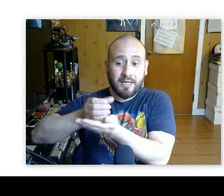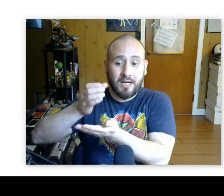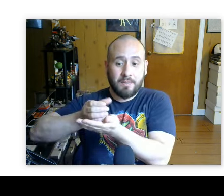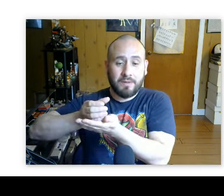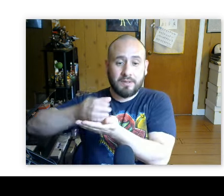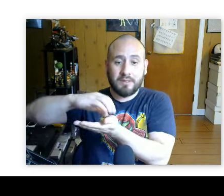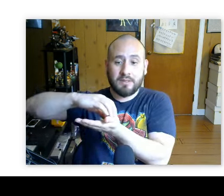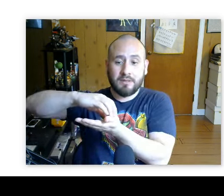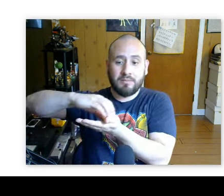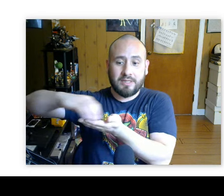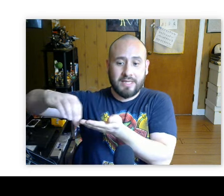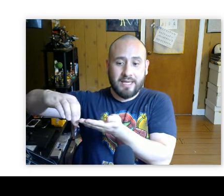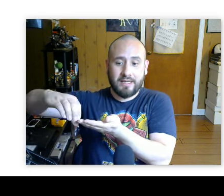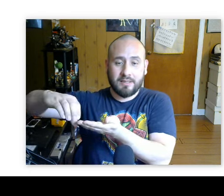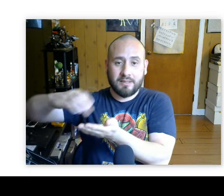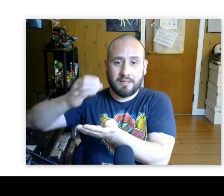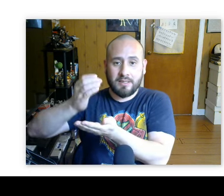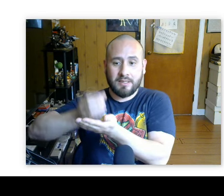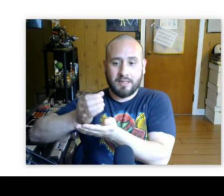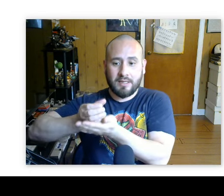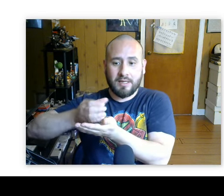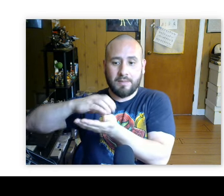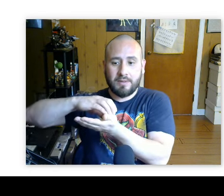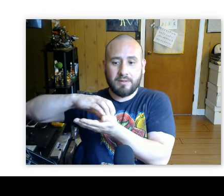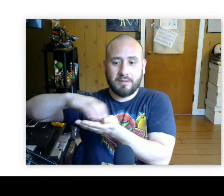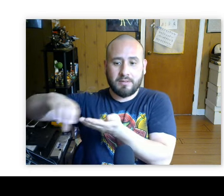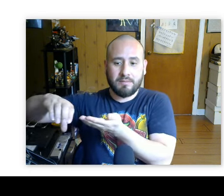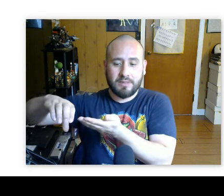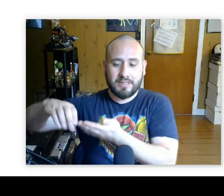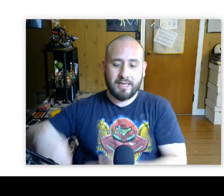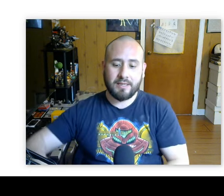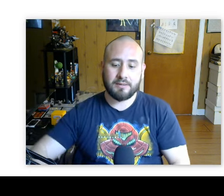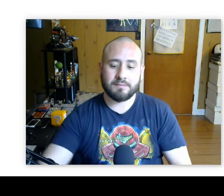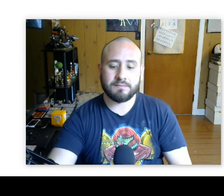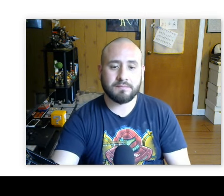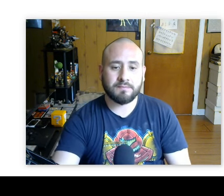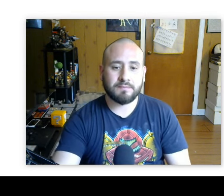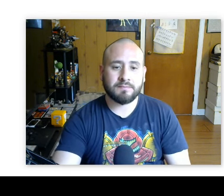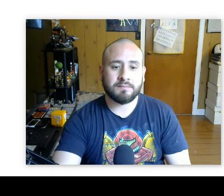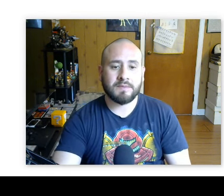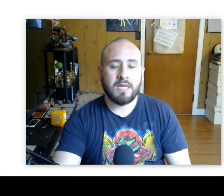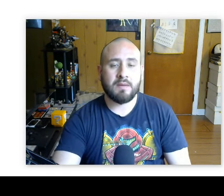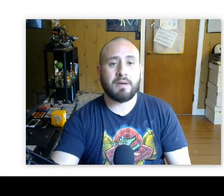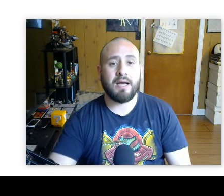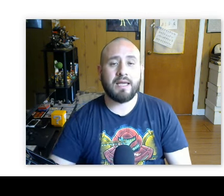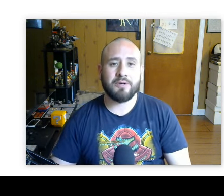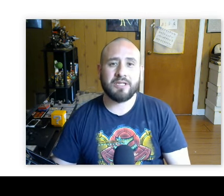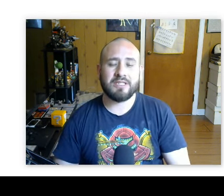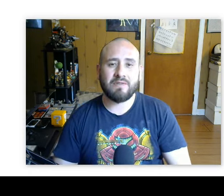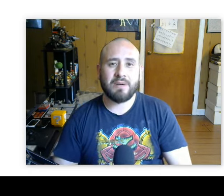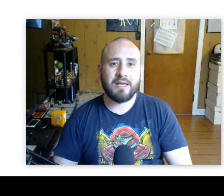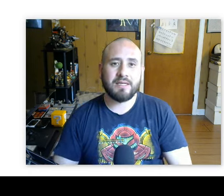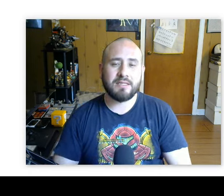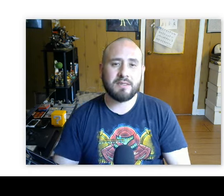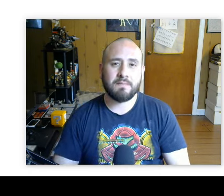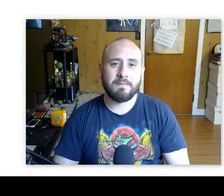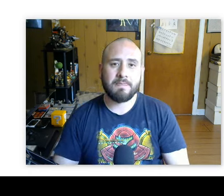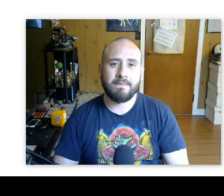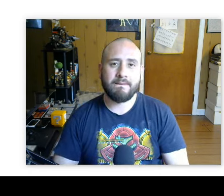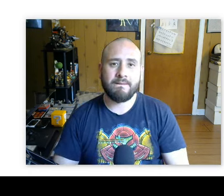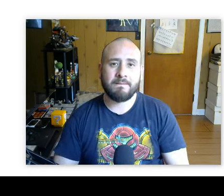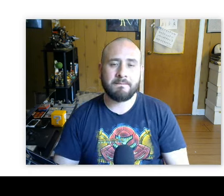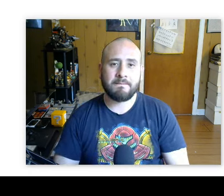Literally cup plus cake. Cup plus cake. Pie. What do you think the sign for pie is?